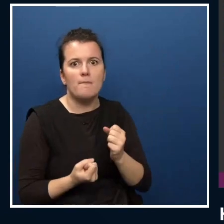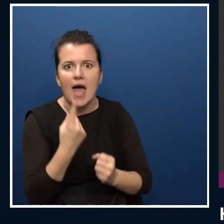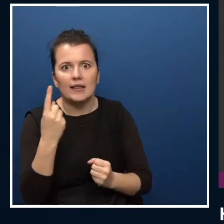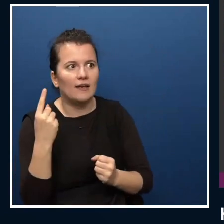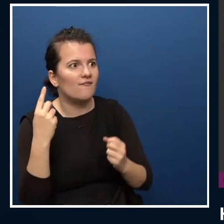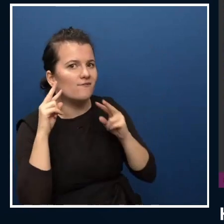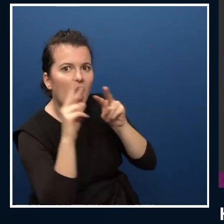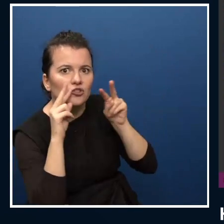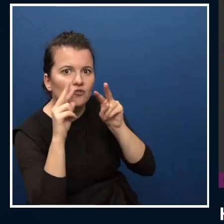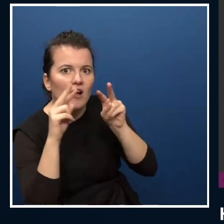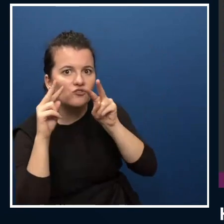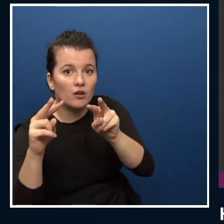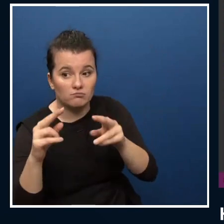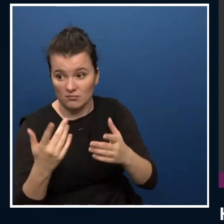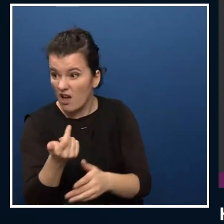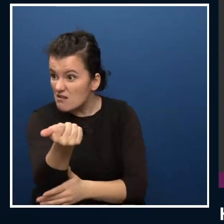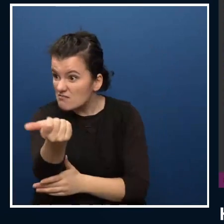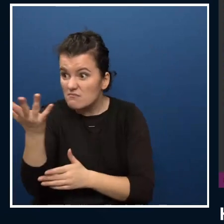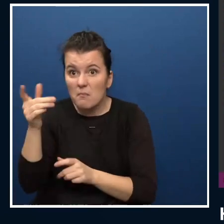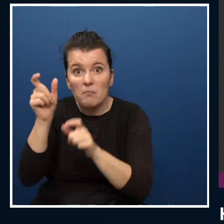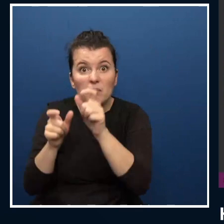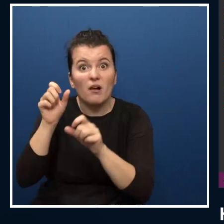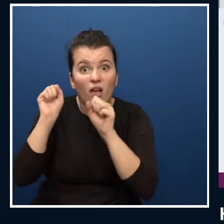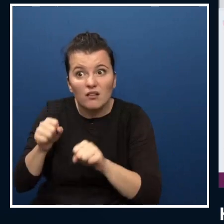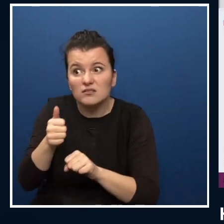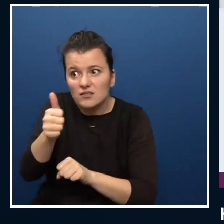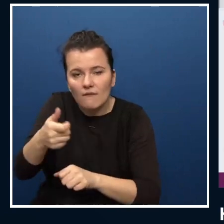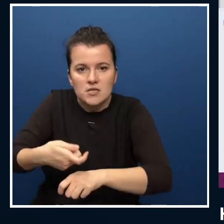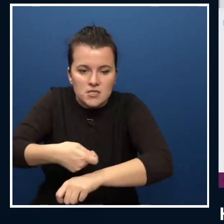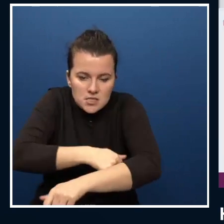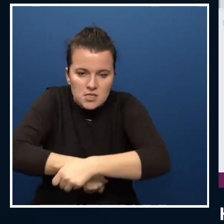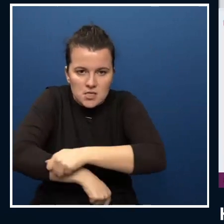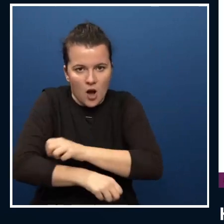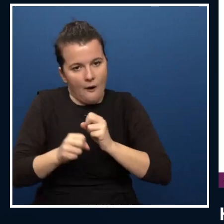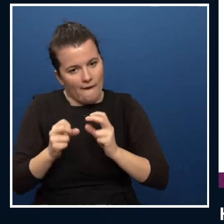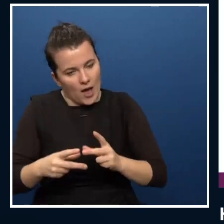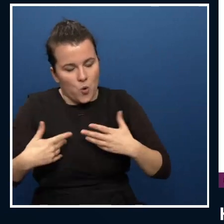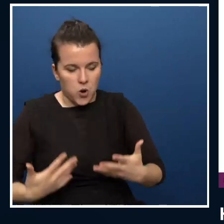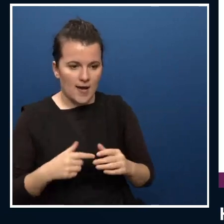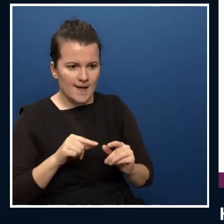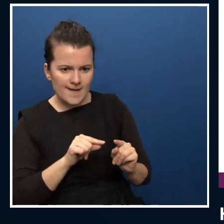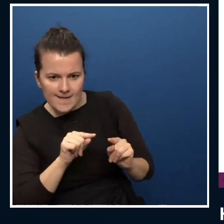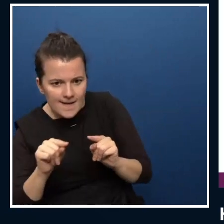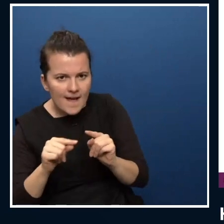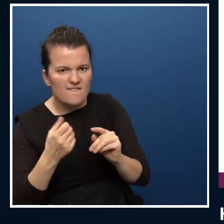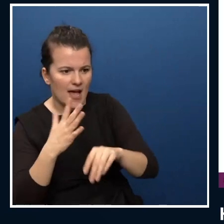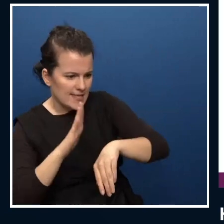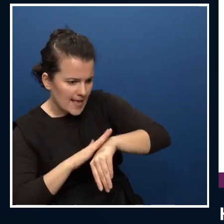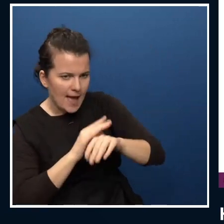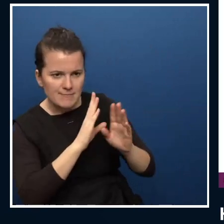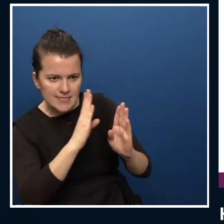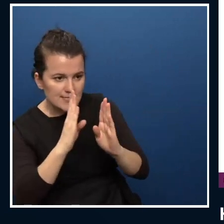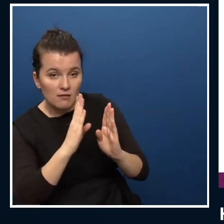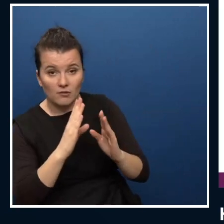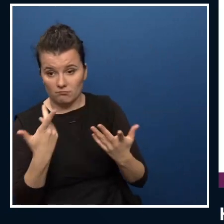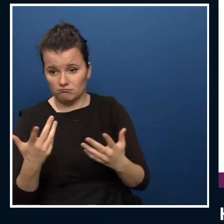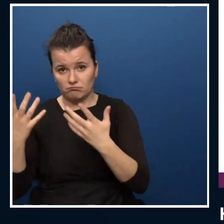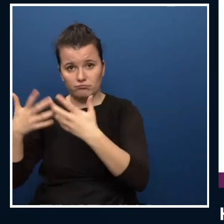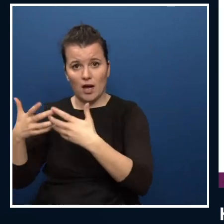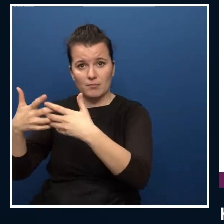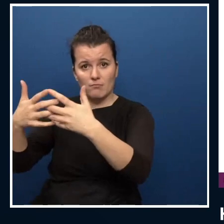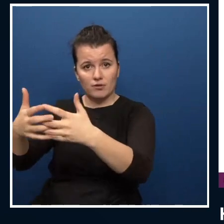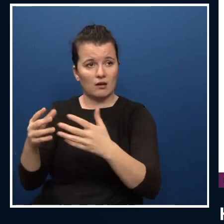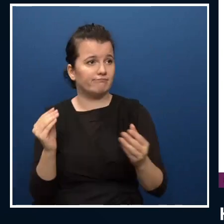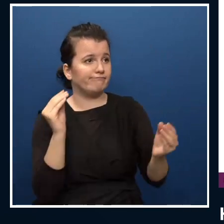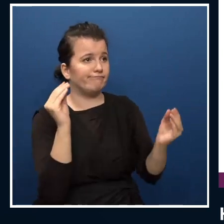that. So I have all the flexibility on the runtime side, all the flexibility on the build side, and all the flexibility on the code side. This is what we